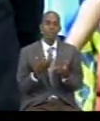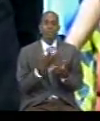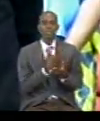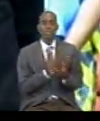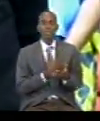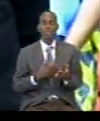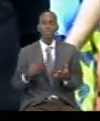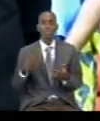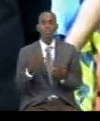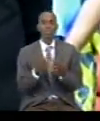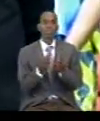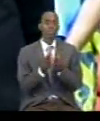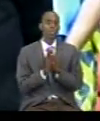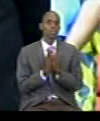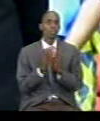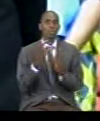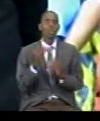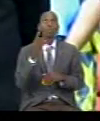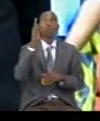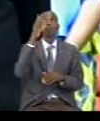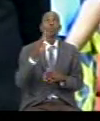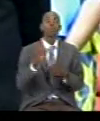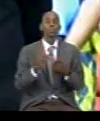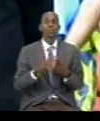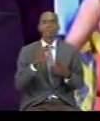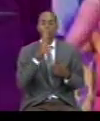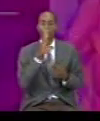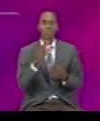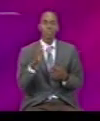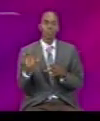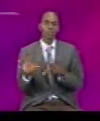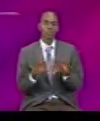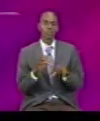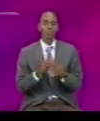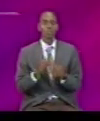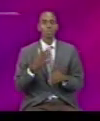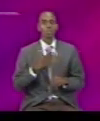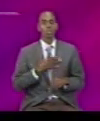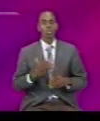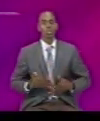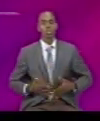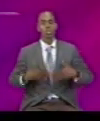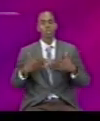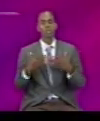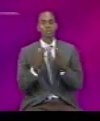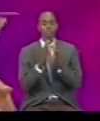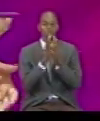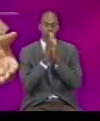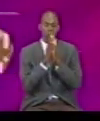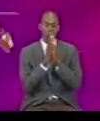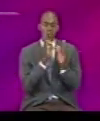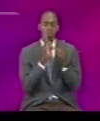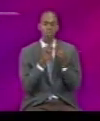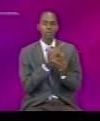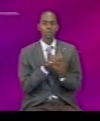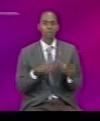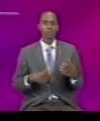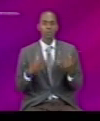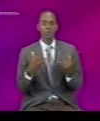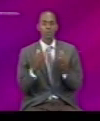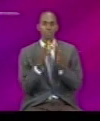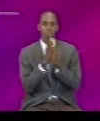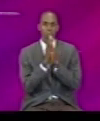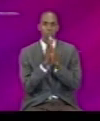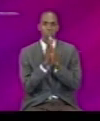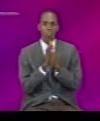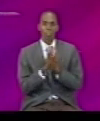God to be realized in my life. Let's open our mouth and talk to the Lord in prayer.